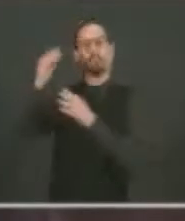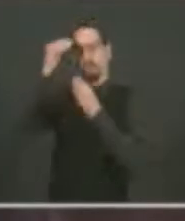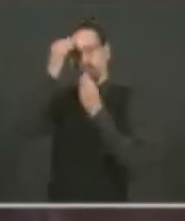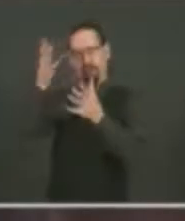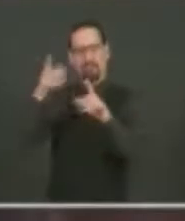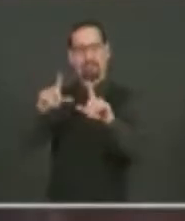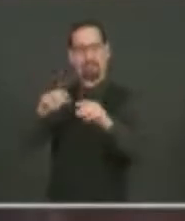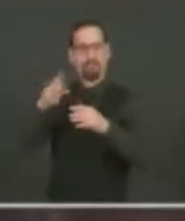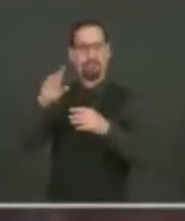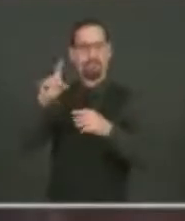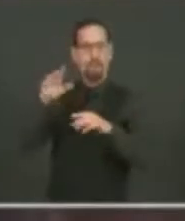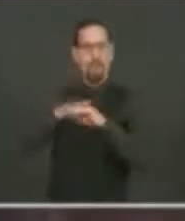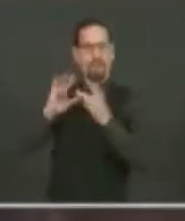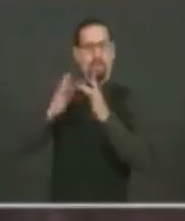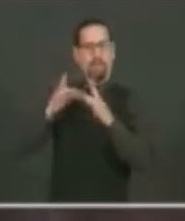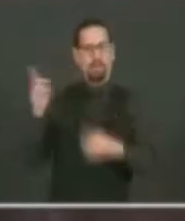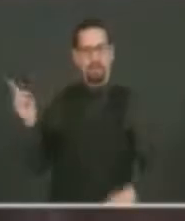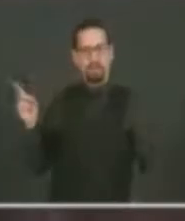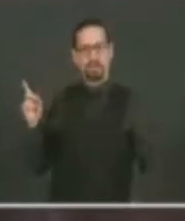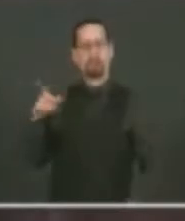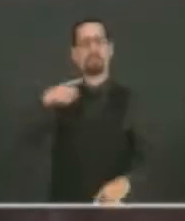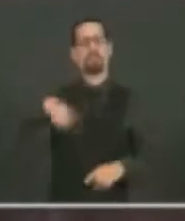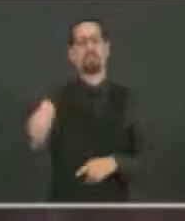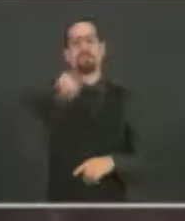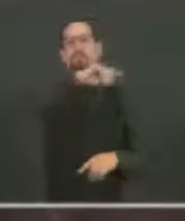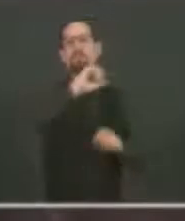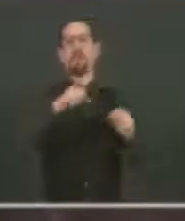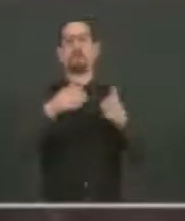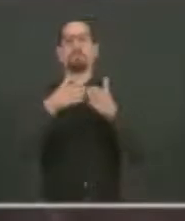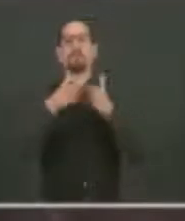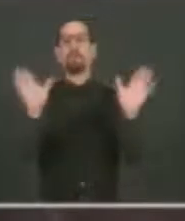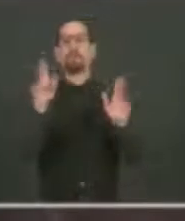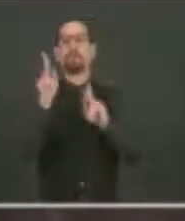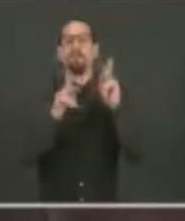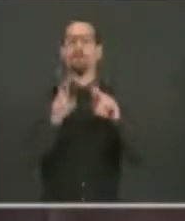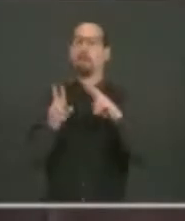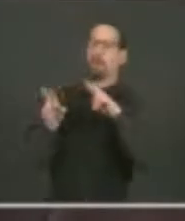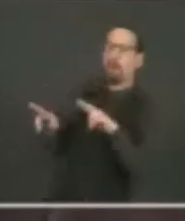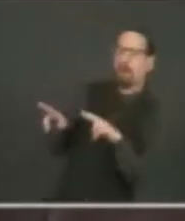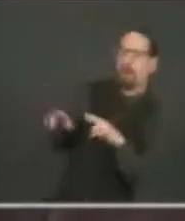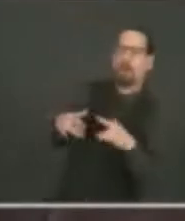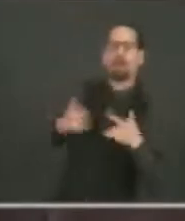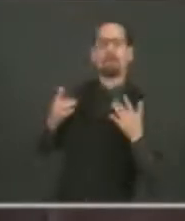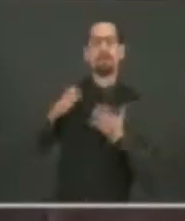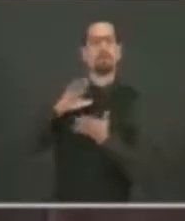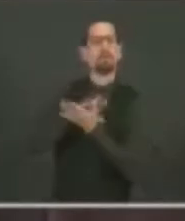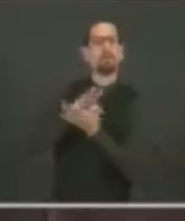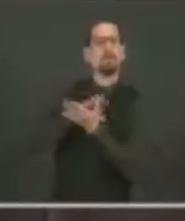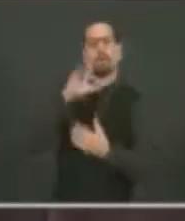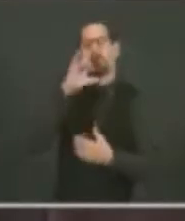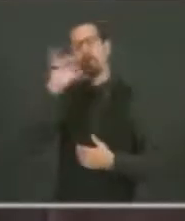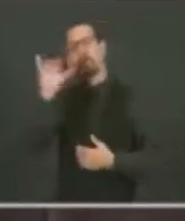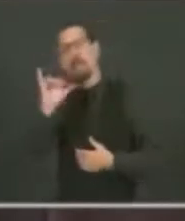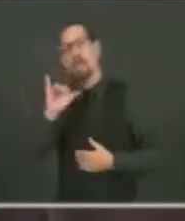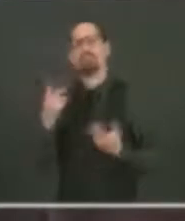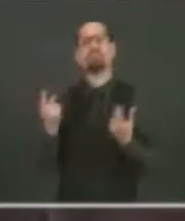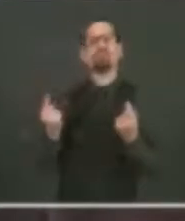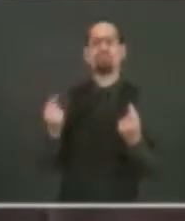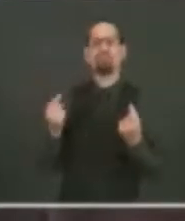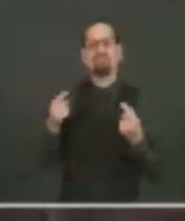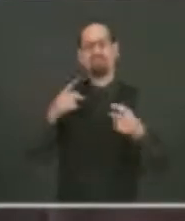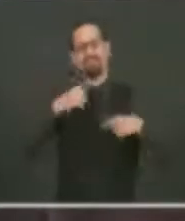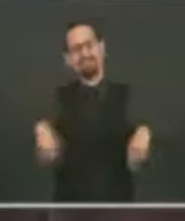that people can see case counts for individual schools in ranges the same way that we have